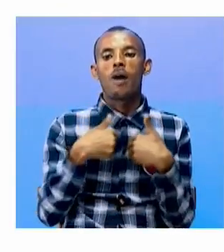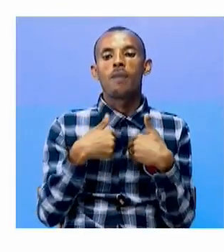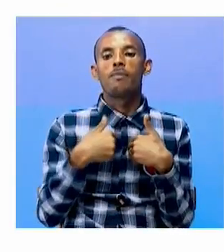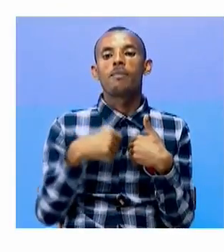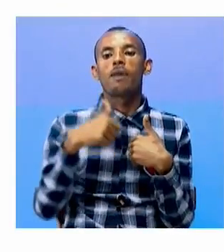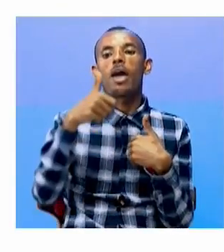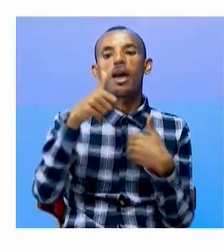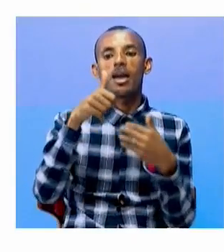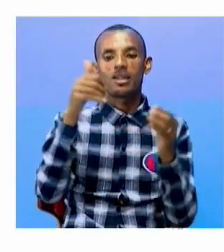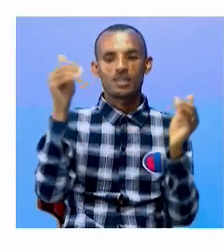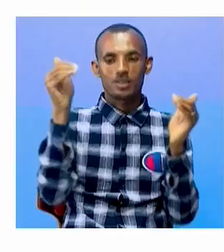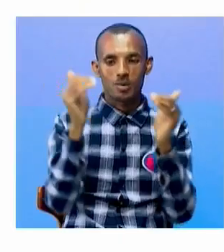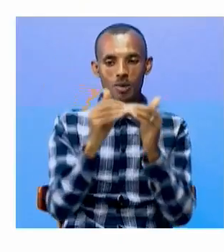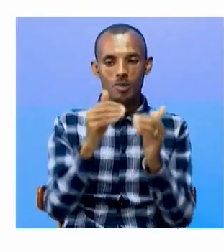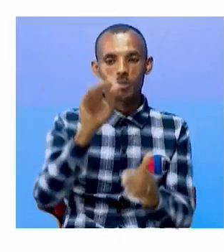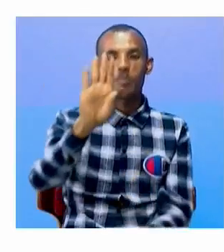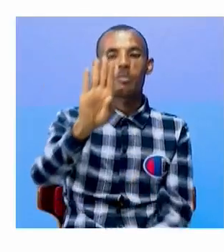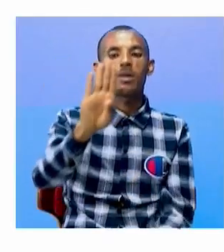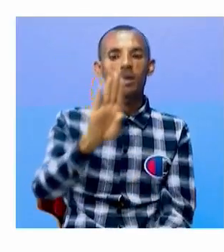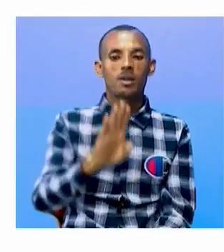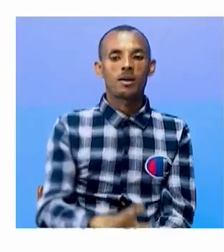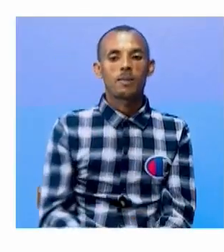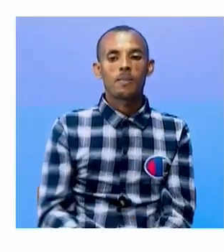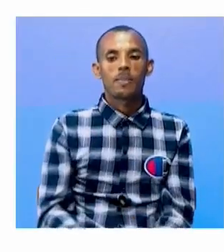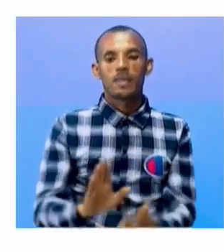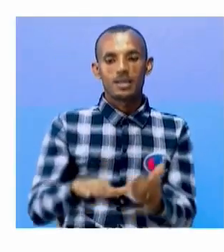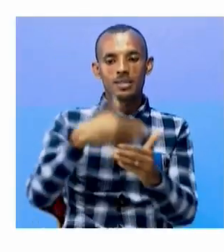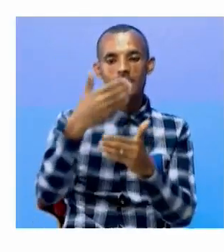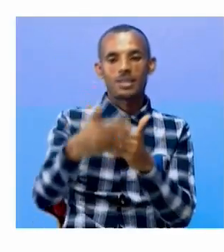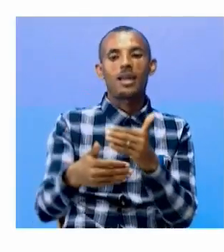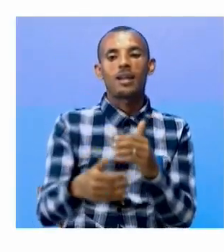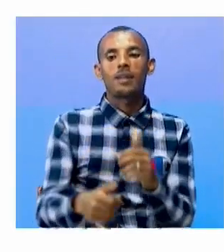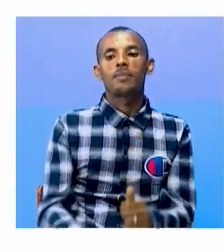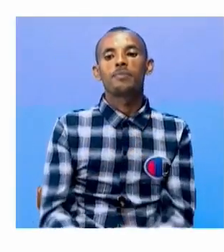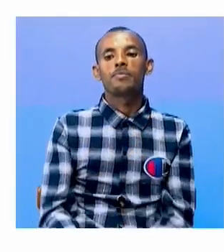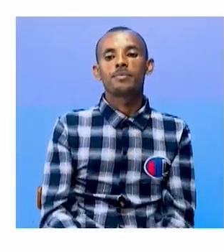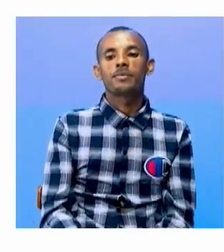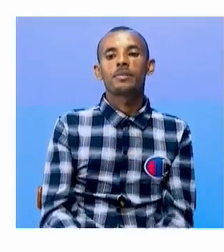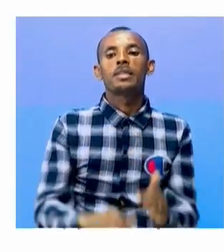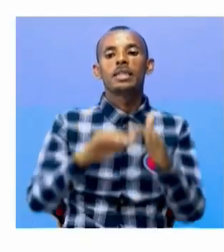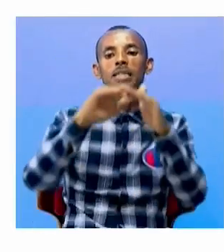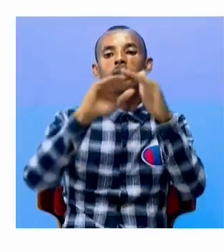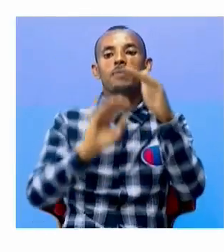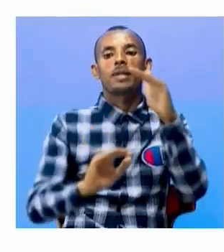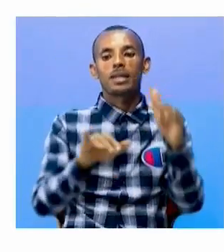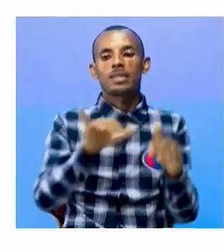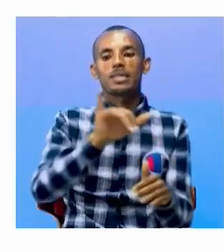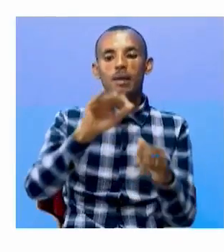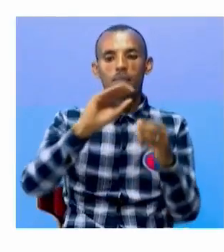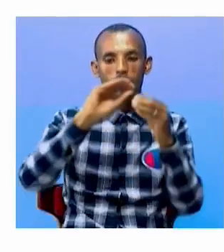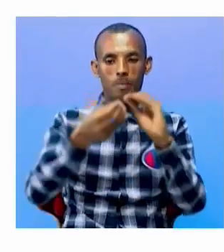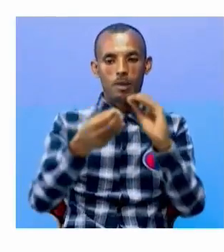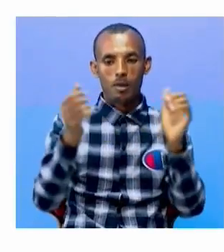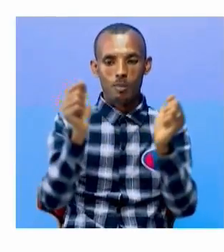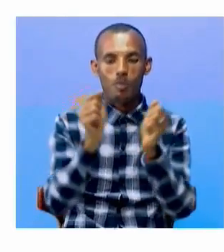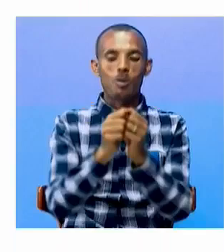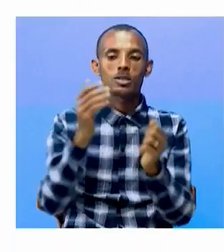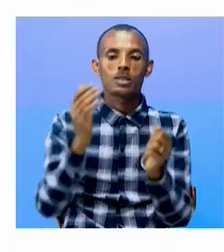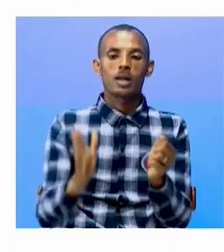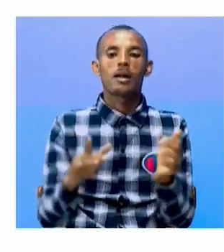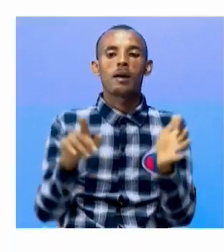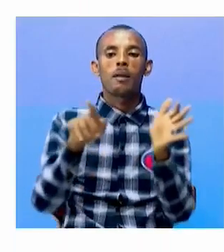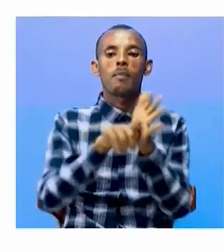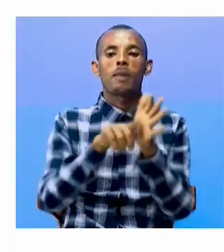A is equal to B, then subtracting the same number from both sides, minus